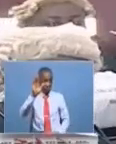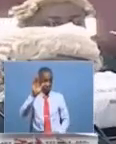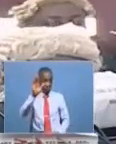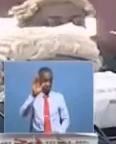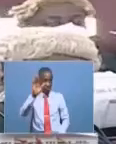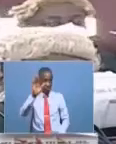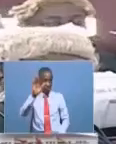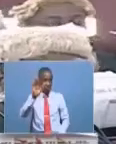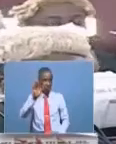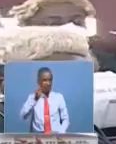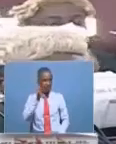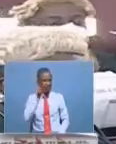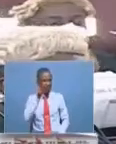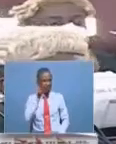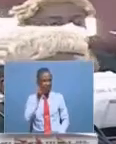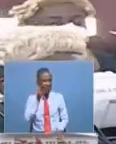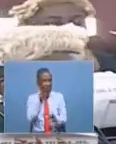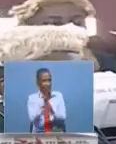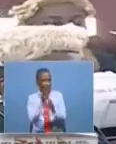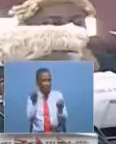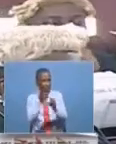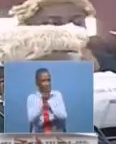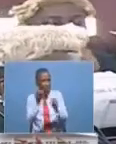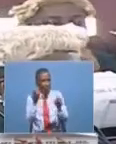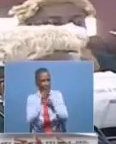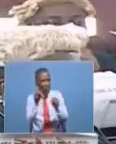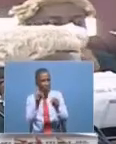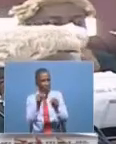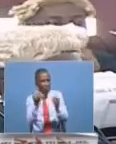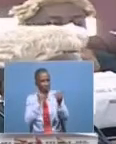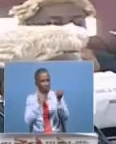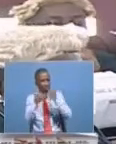there has been no fundamental errors of law